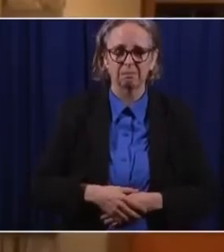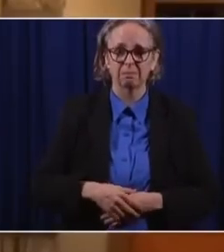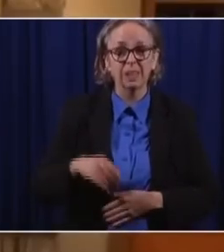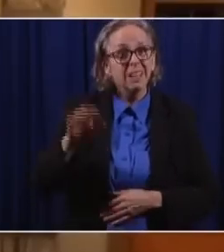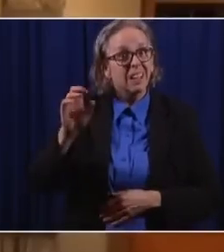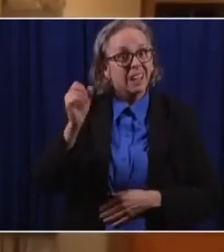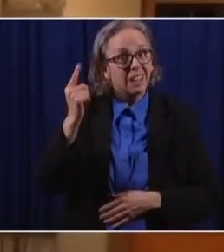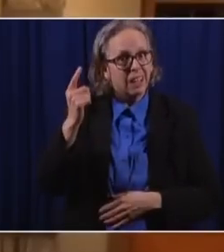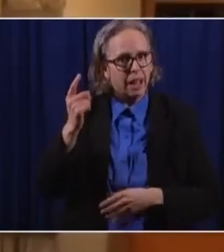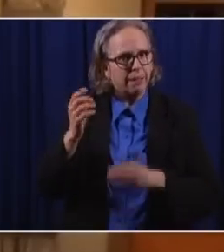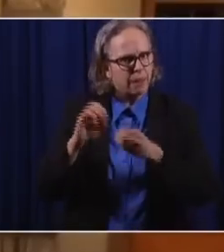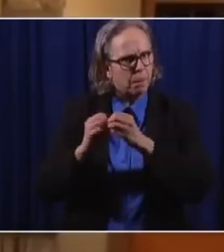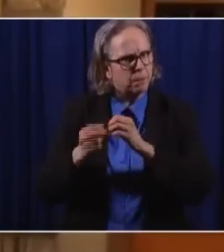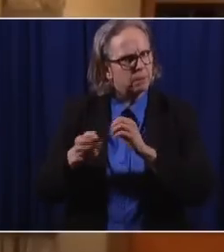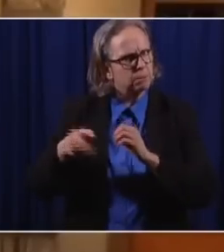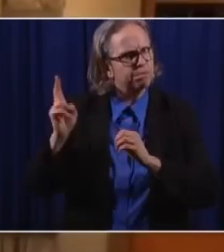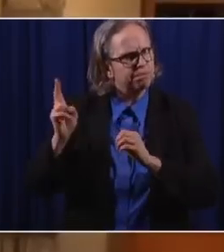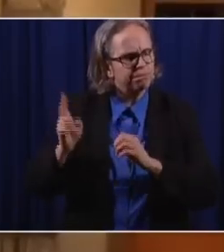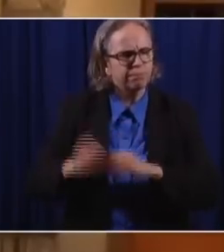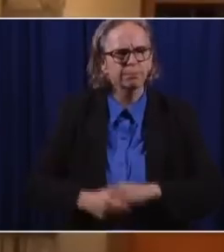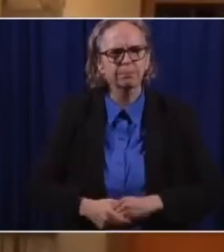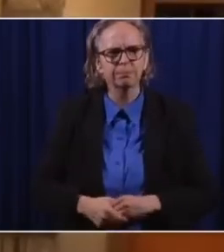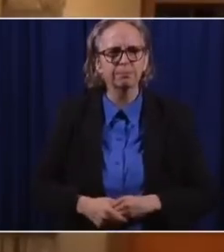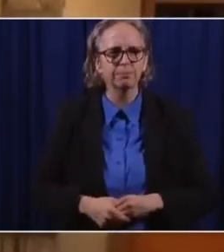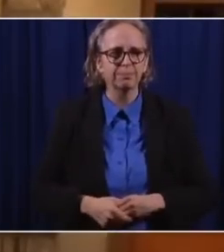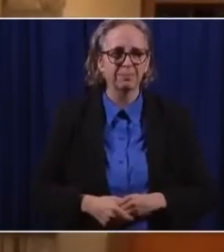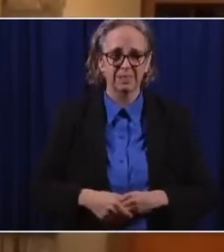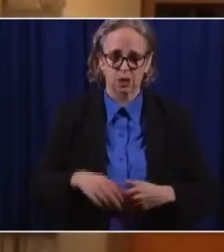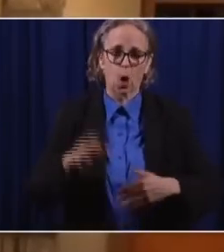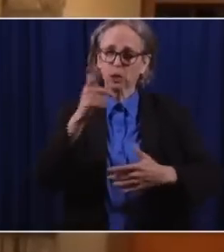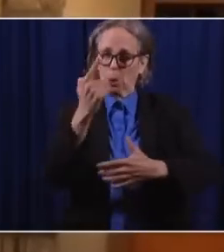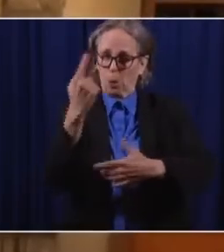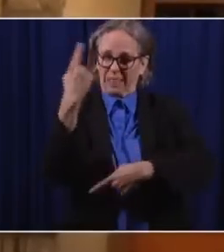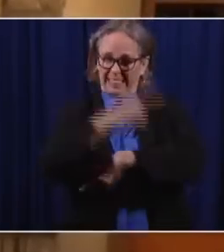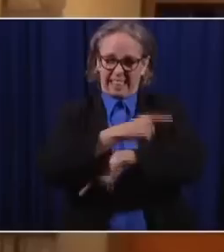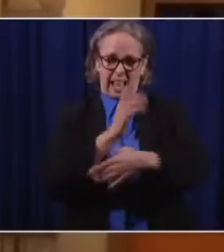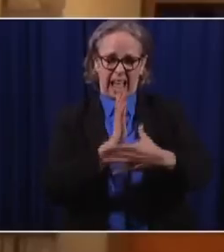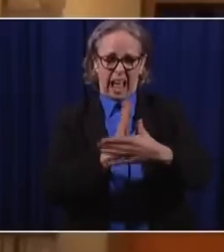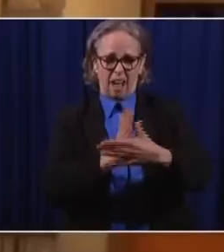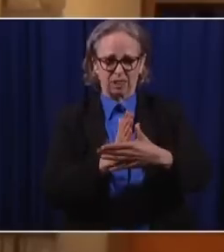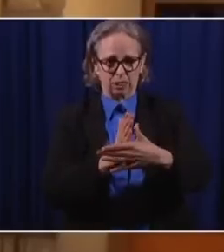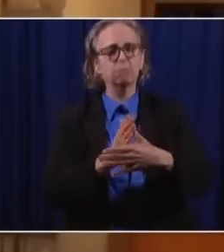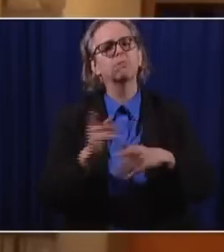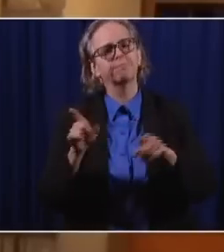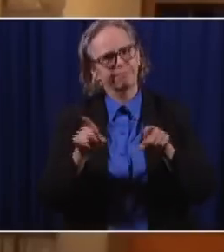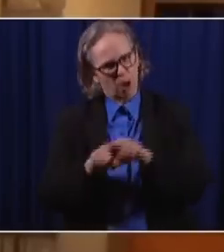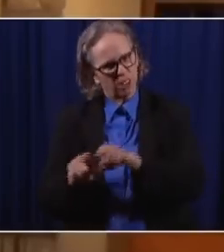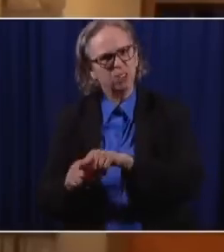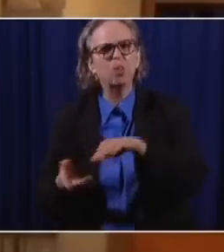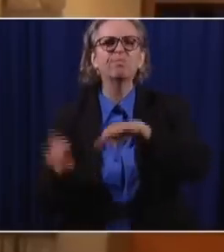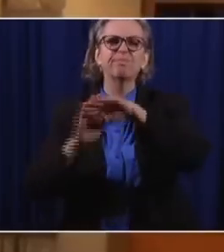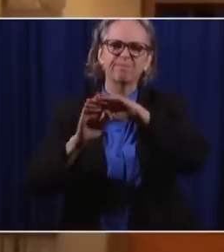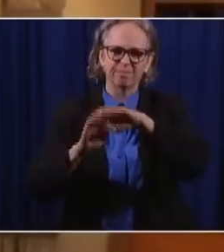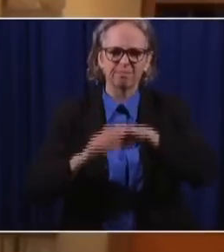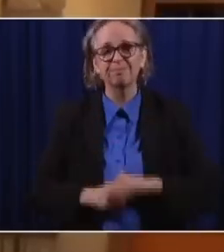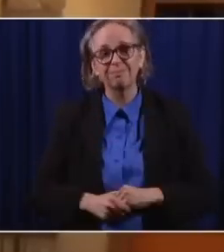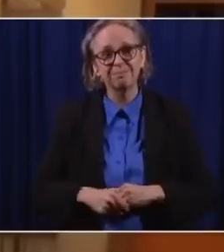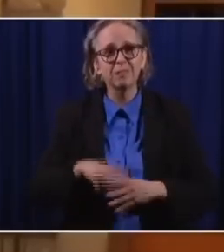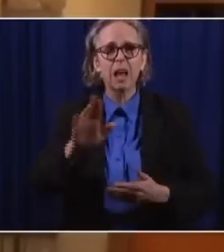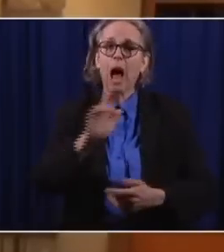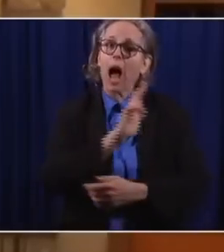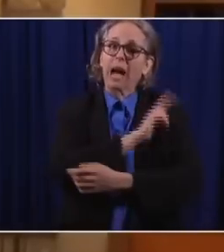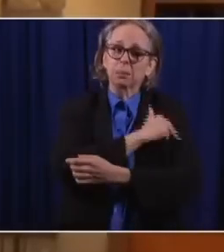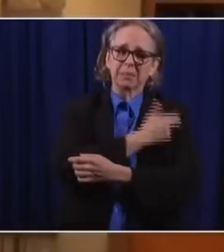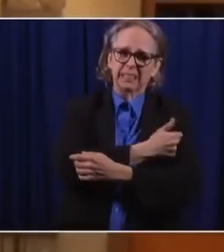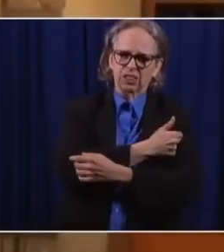2020 was the 21-day average. New hospitalizations, and we'll talk about this in a moment, 214, again higher than the 21-day